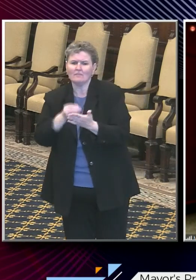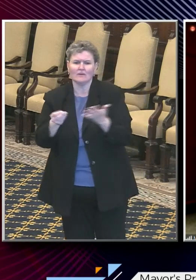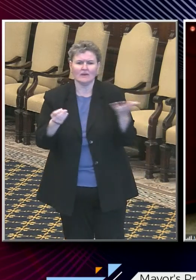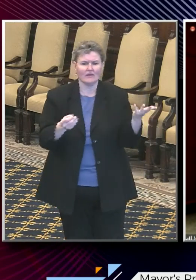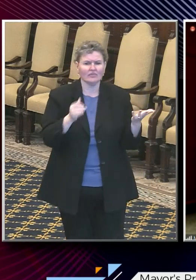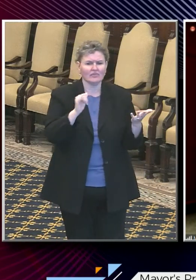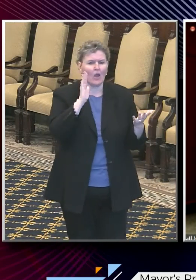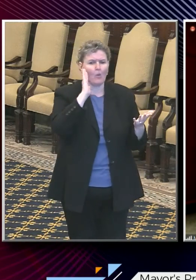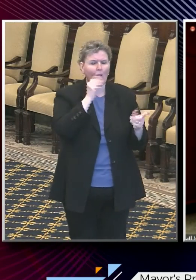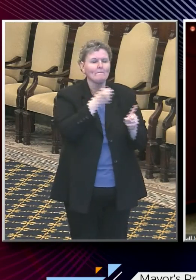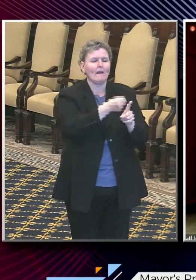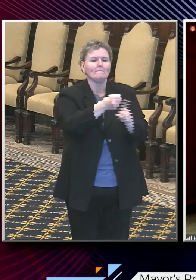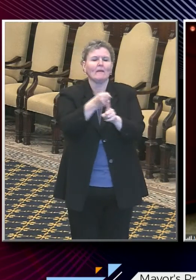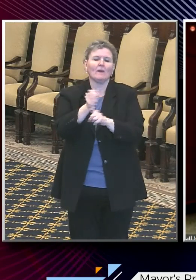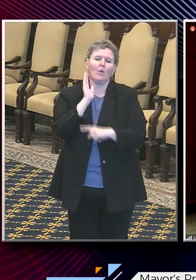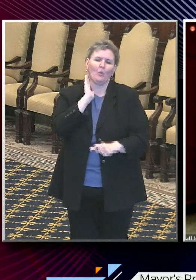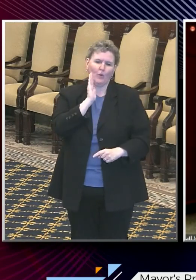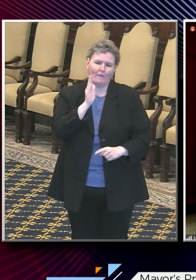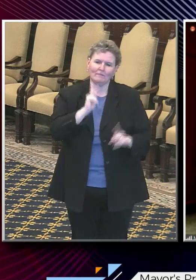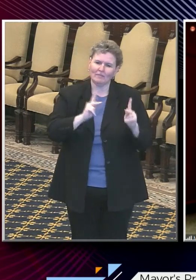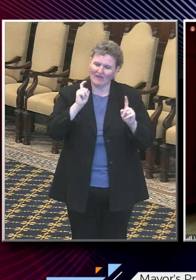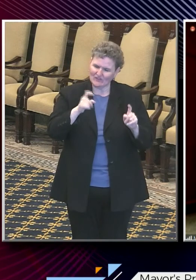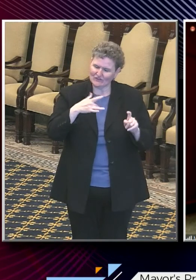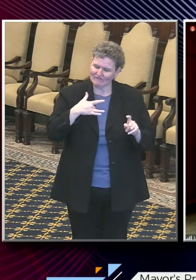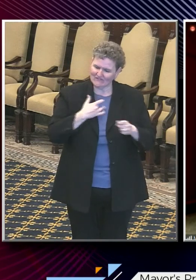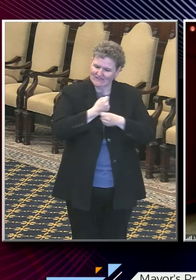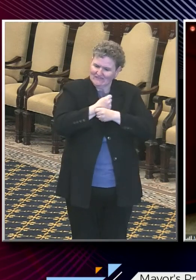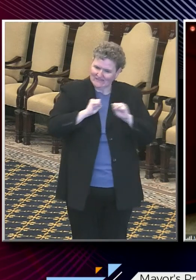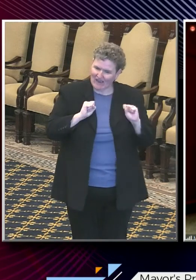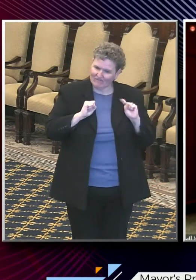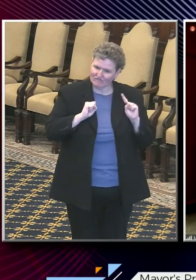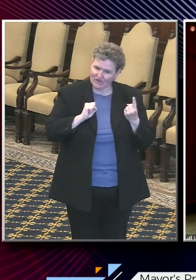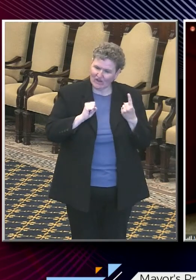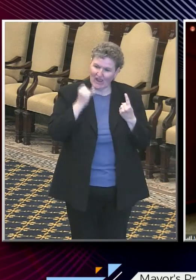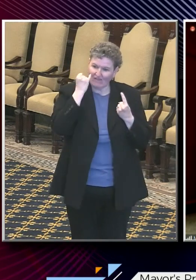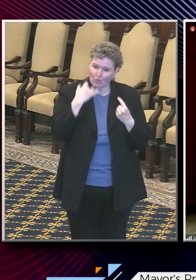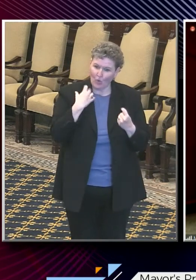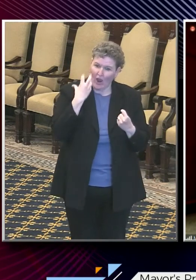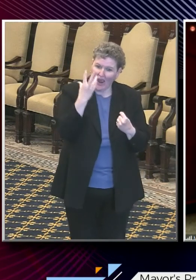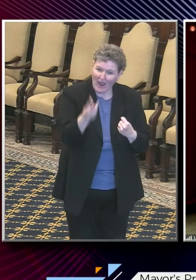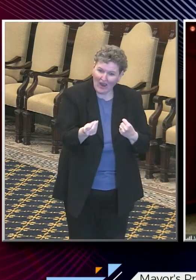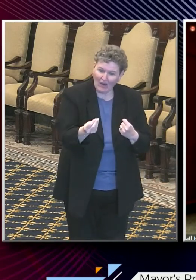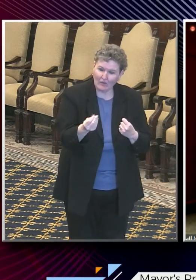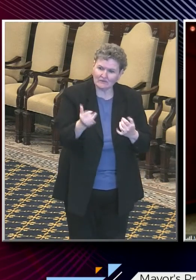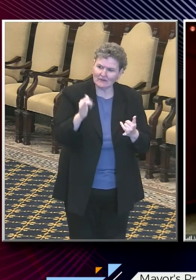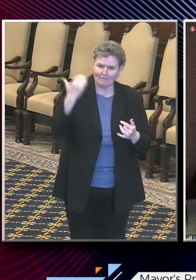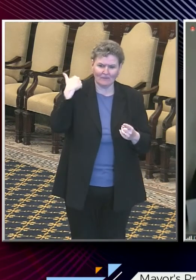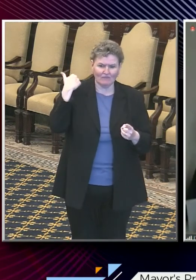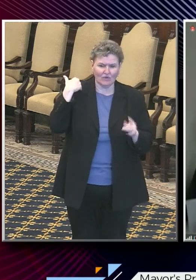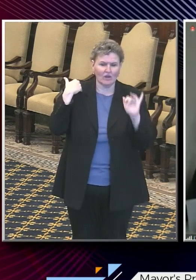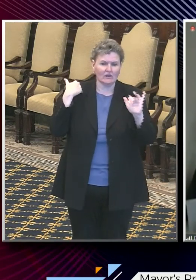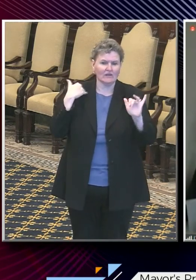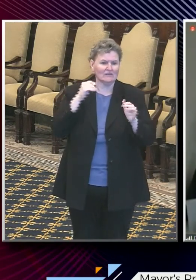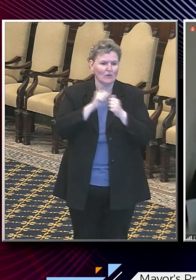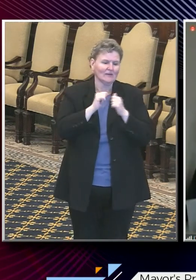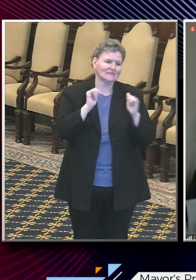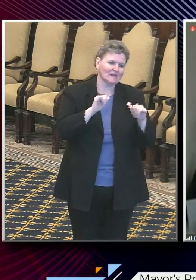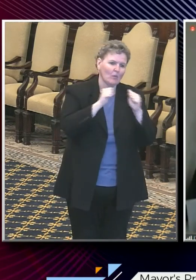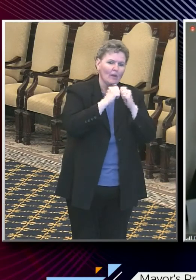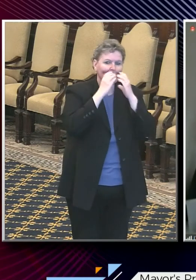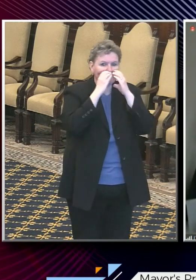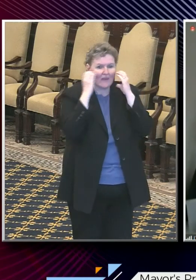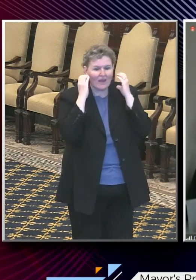seems to be a point of contention with some counties. I know the mayor spoke to this earlier in this week. Is that what the Department of Health from